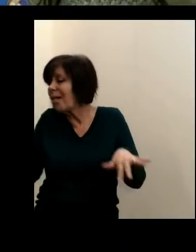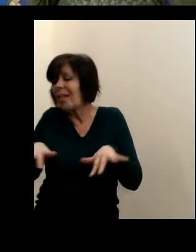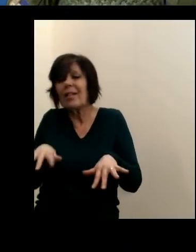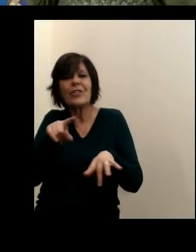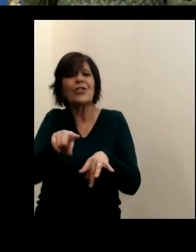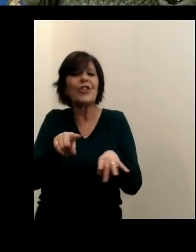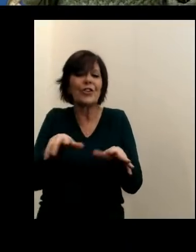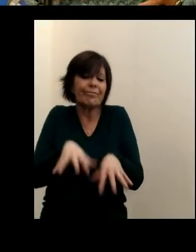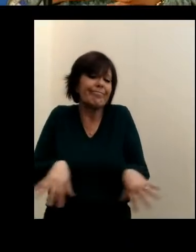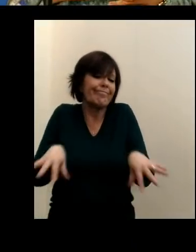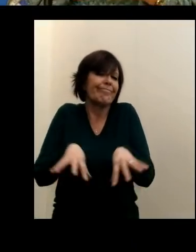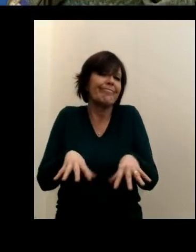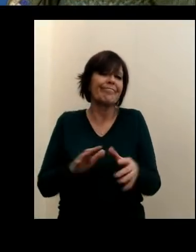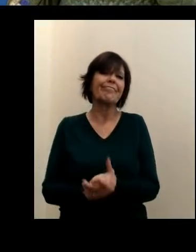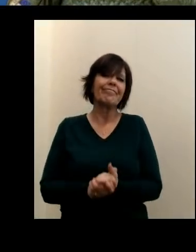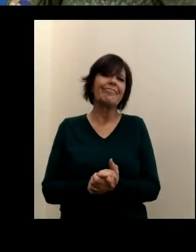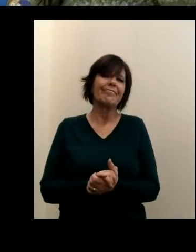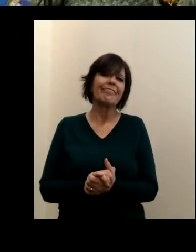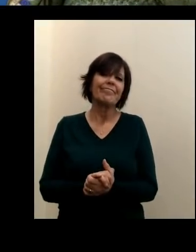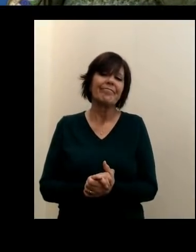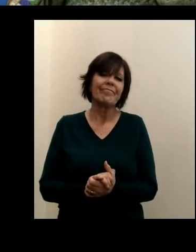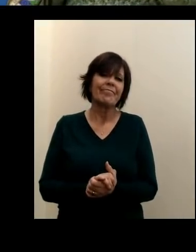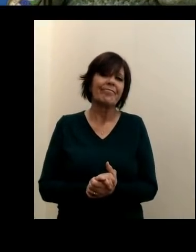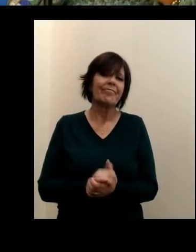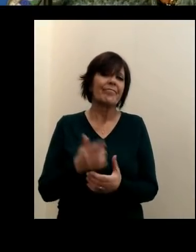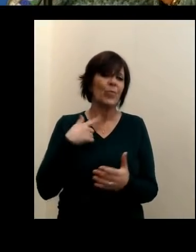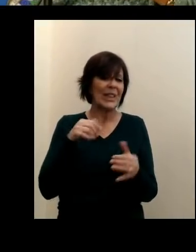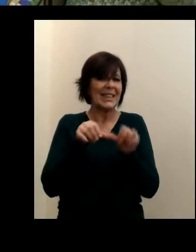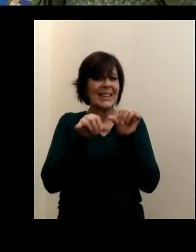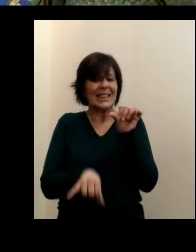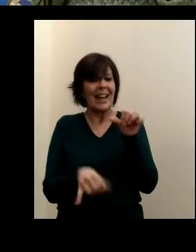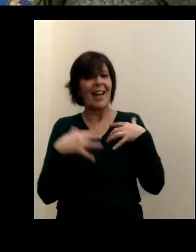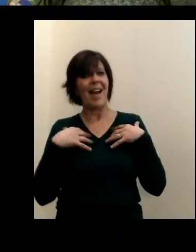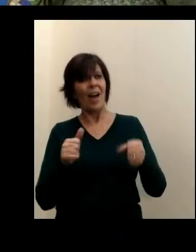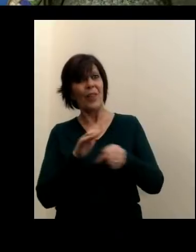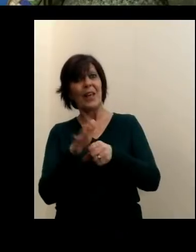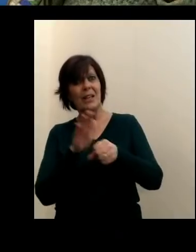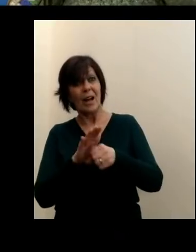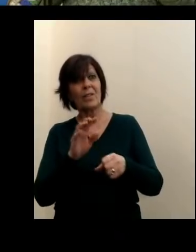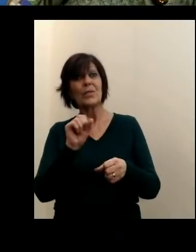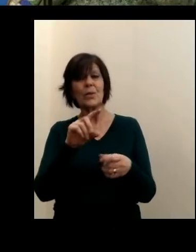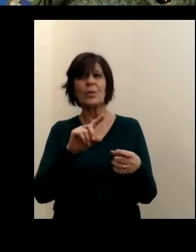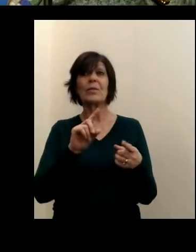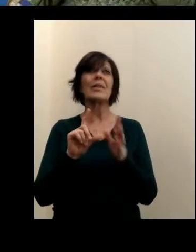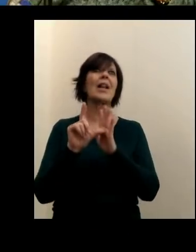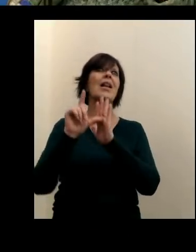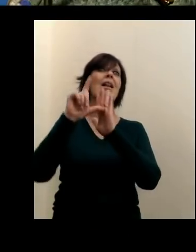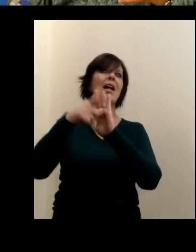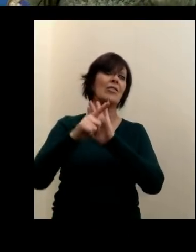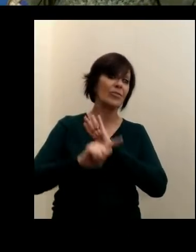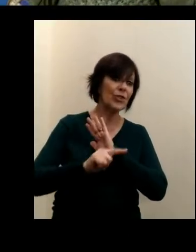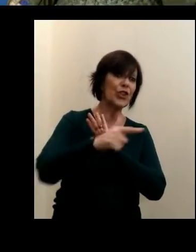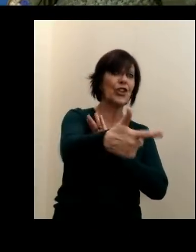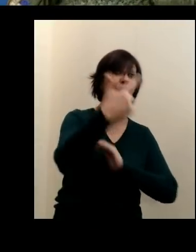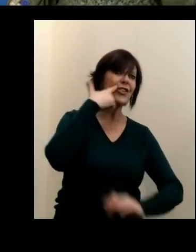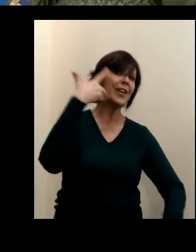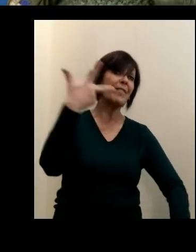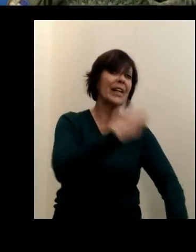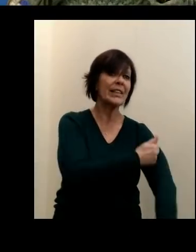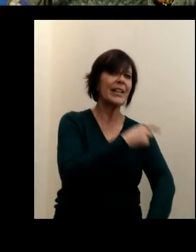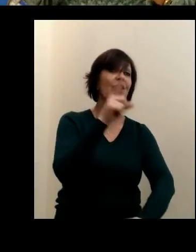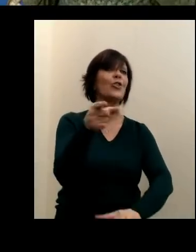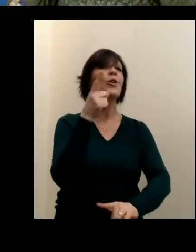your own personal space. And we can stay healthy enough so that when it is your time to get the vaccine, you'll have